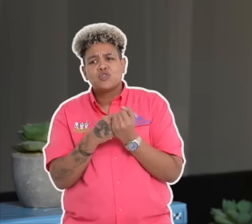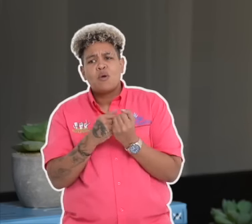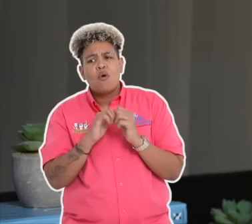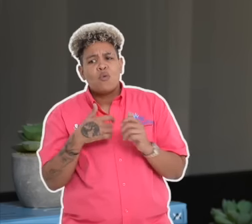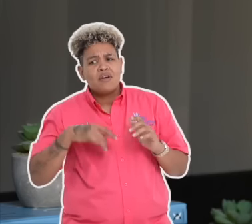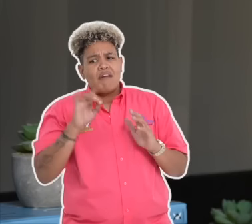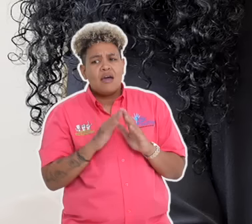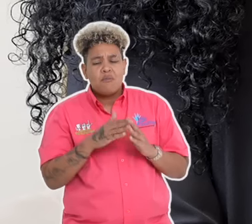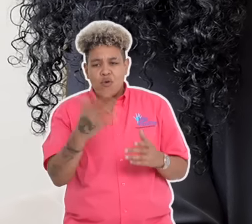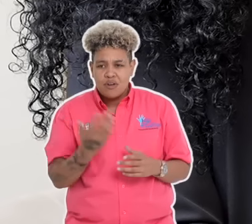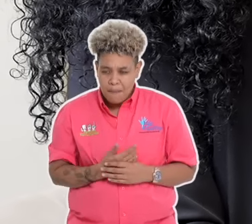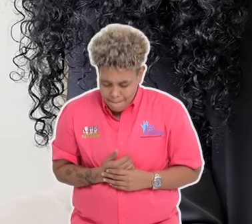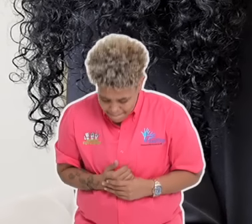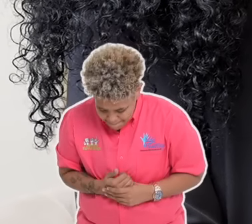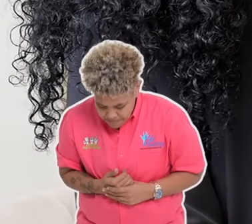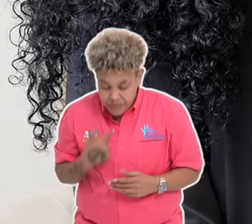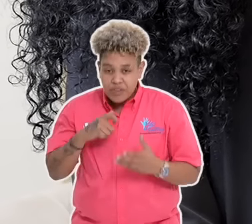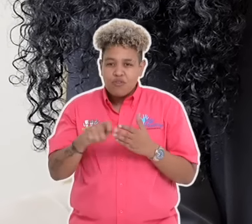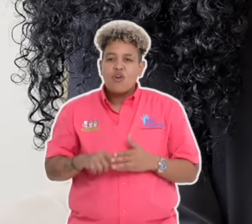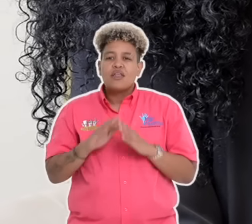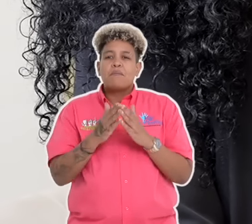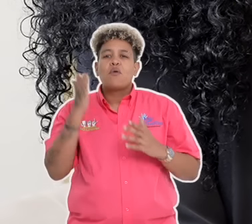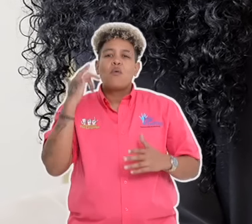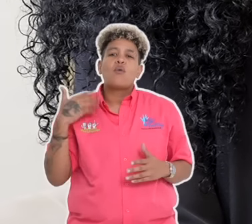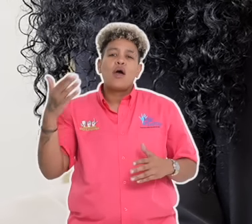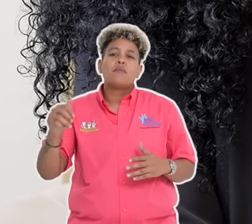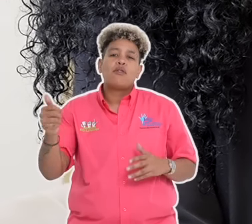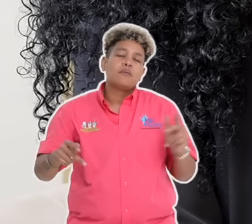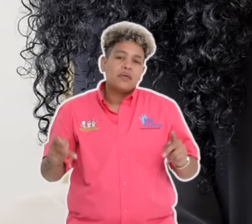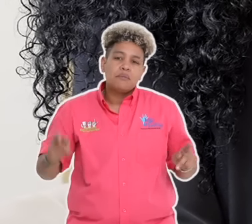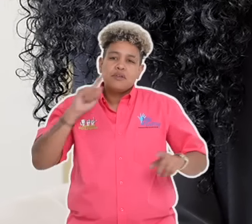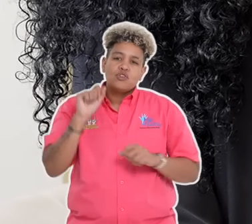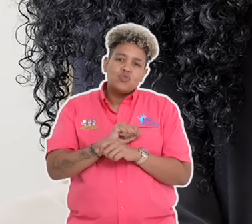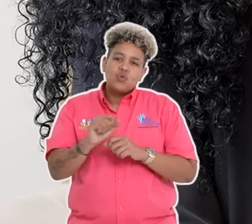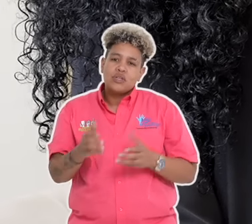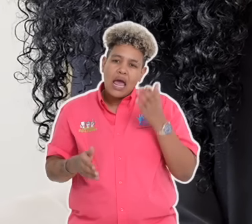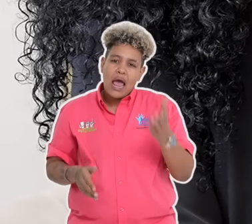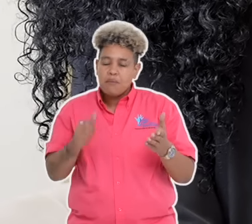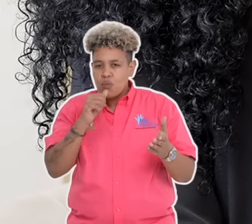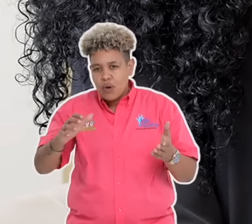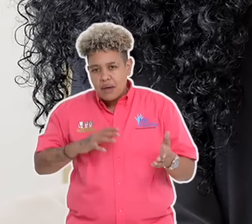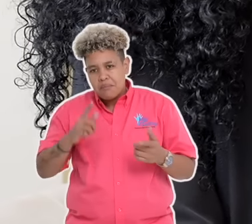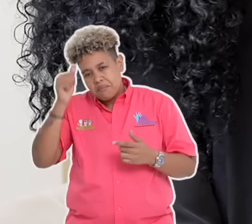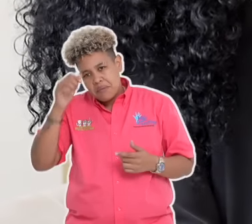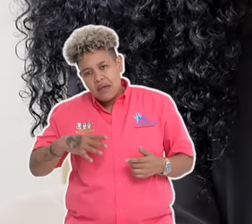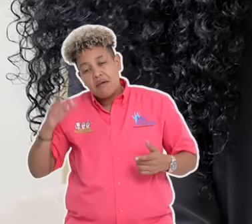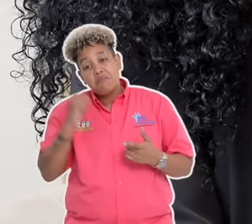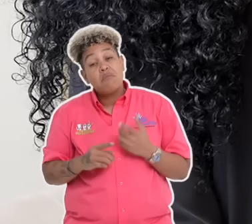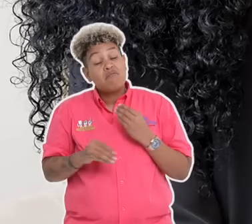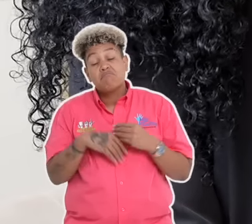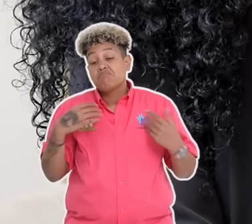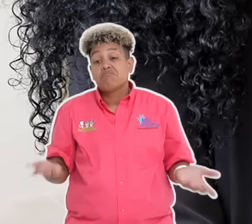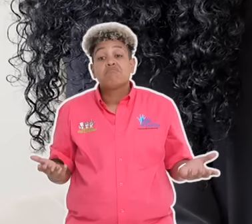support you? How do we find it? So I wrote this book because I wanted to help others. It is truly to help women, men,